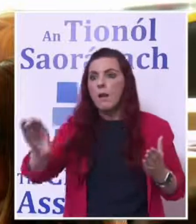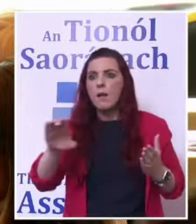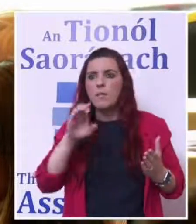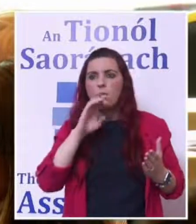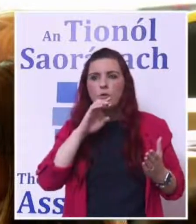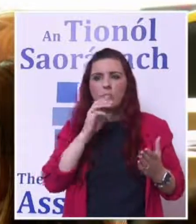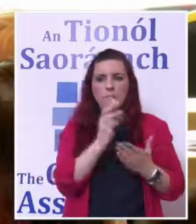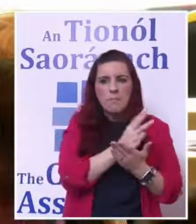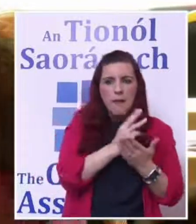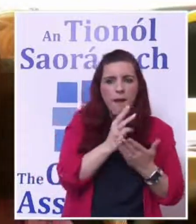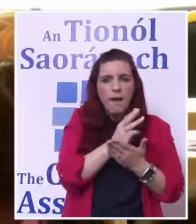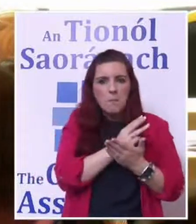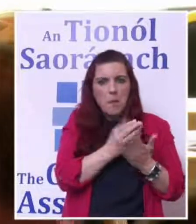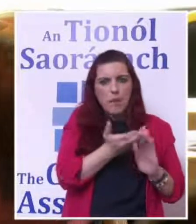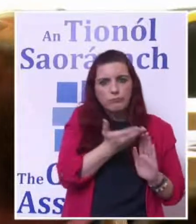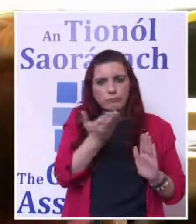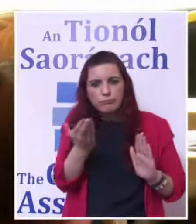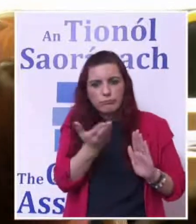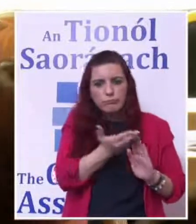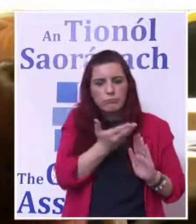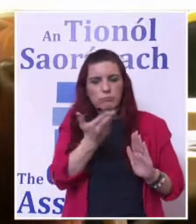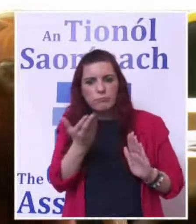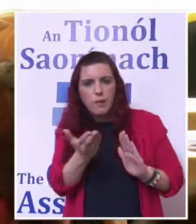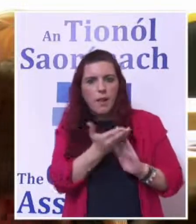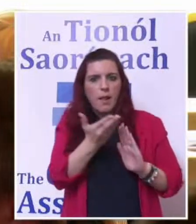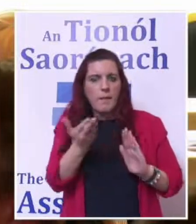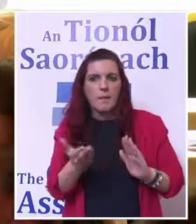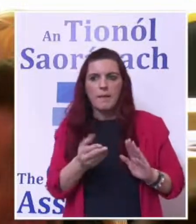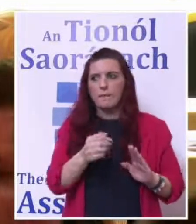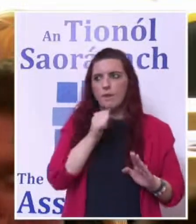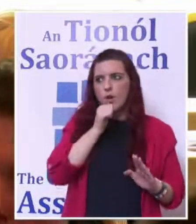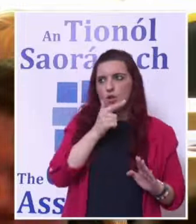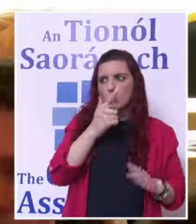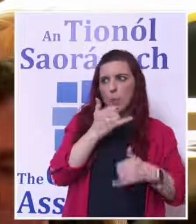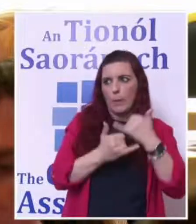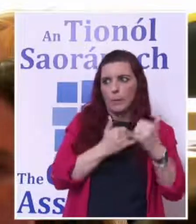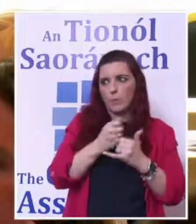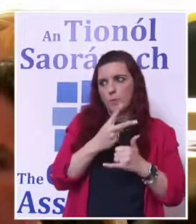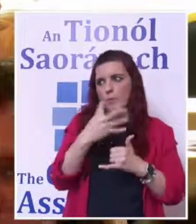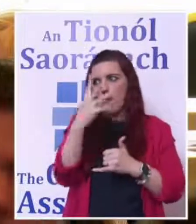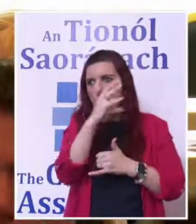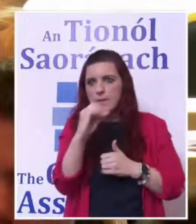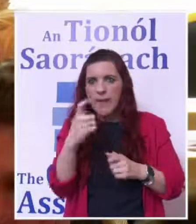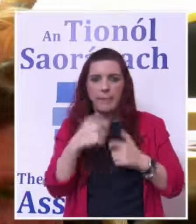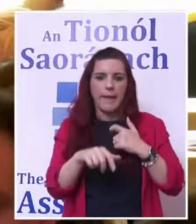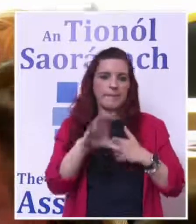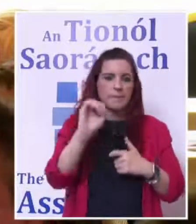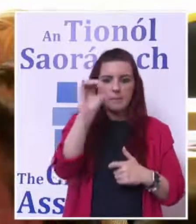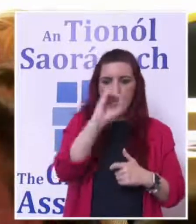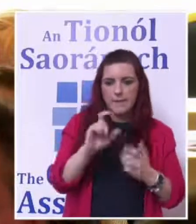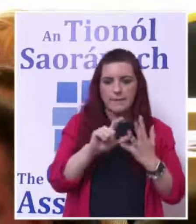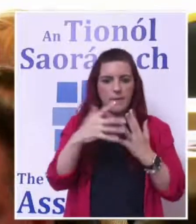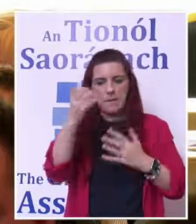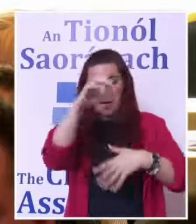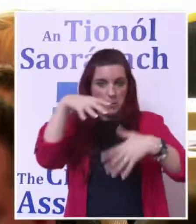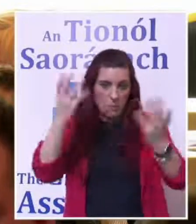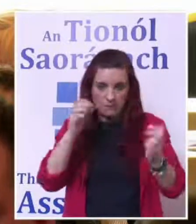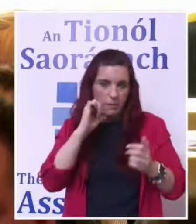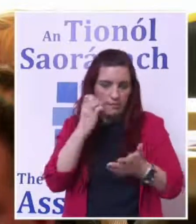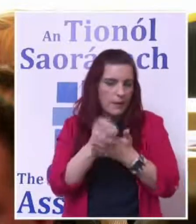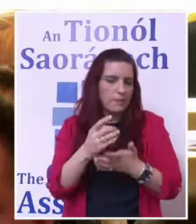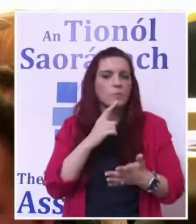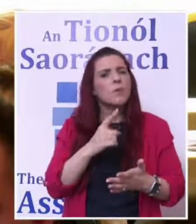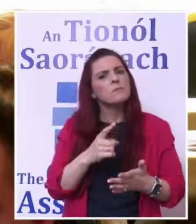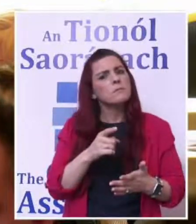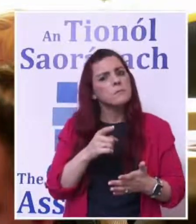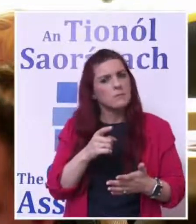for example, the budget 25% the first 2 years, then 50%, then 75%. I mean, it doesn't have to be exact, but